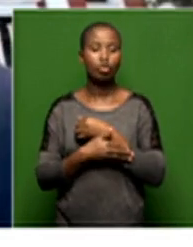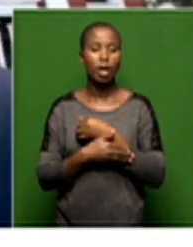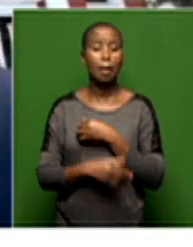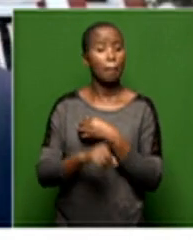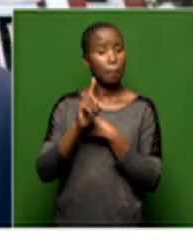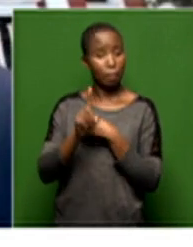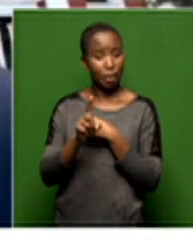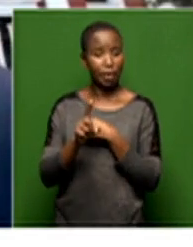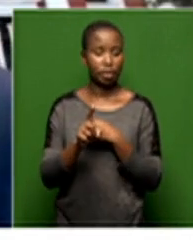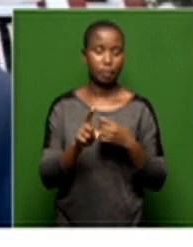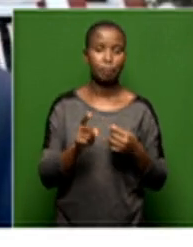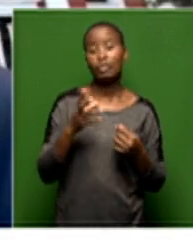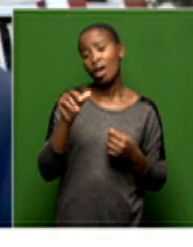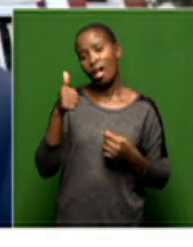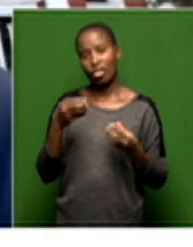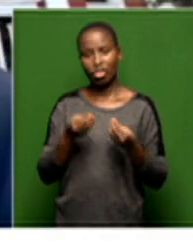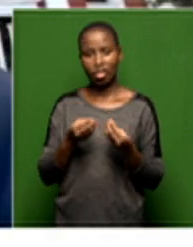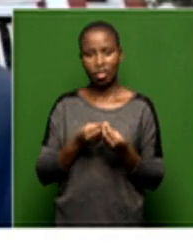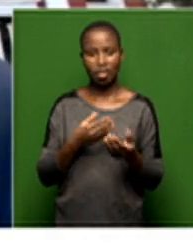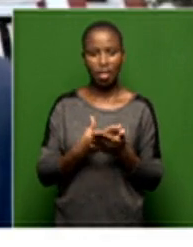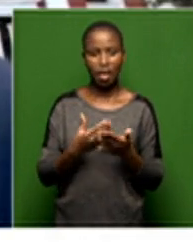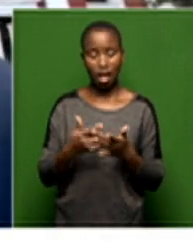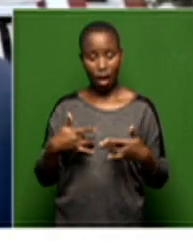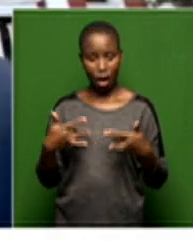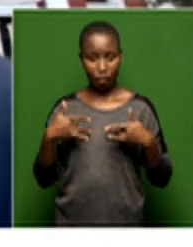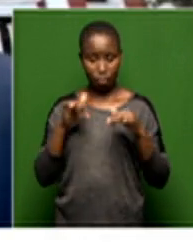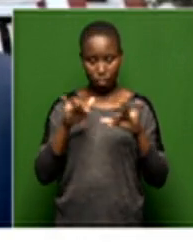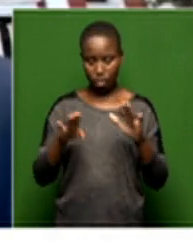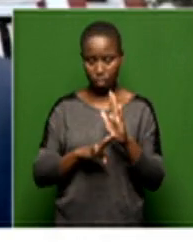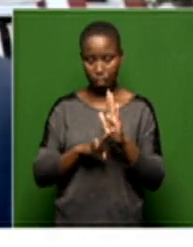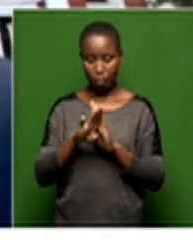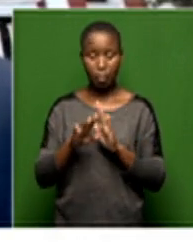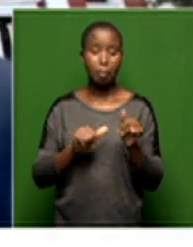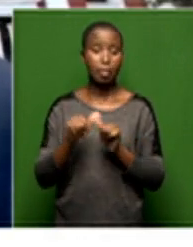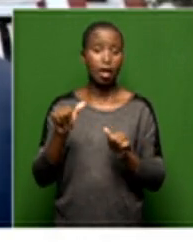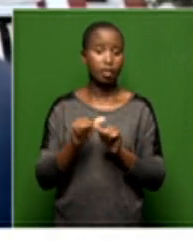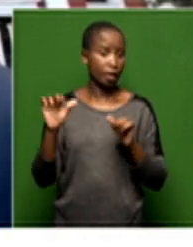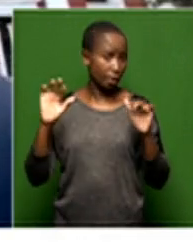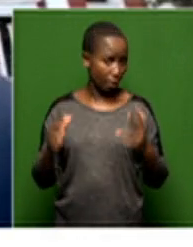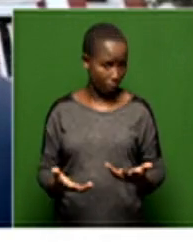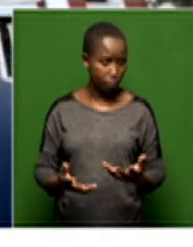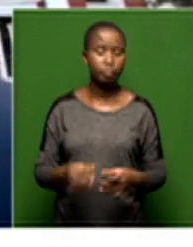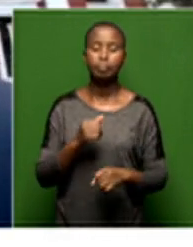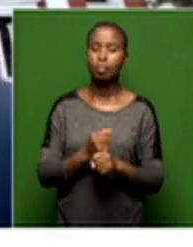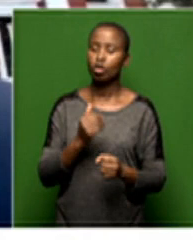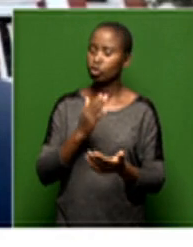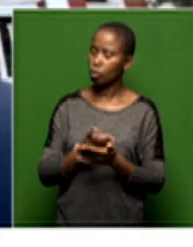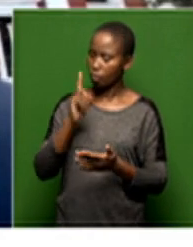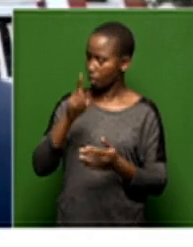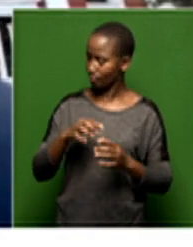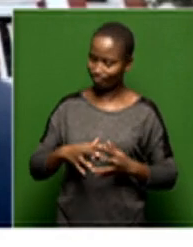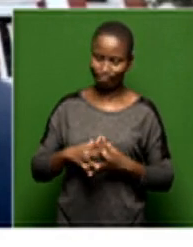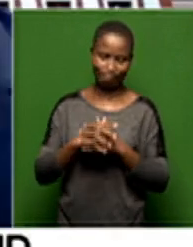many other things of making the lives of people better, are the arsenal to ensure that there is reconciliation in our